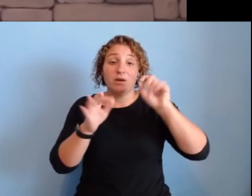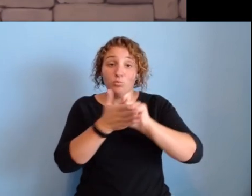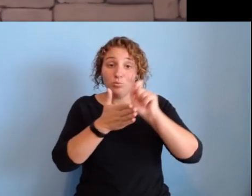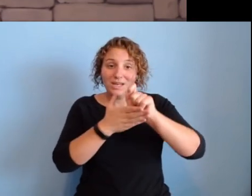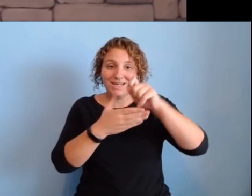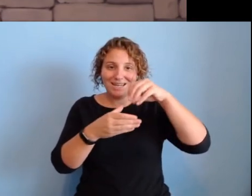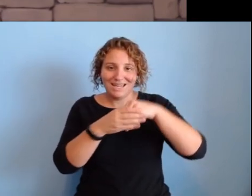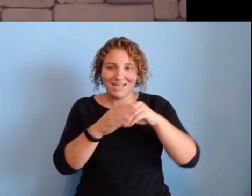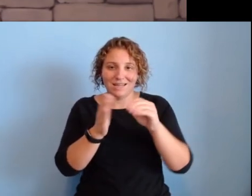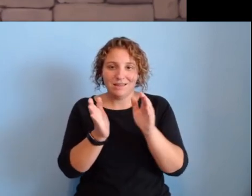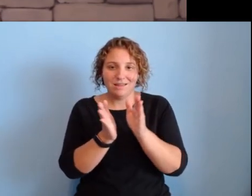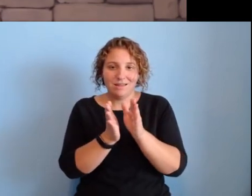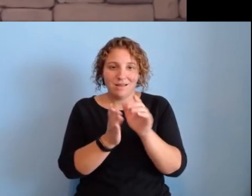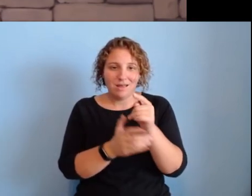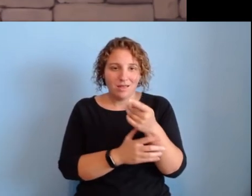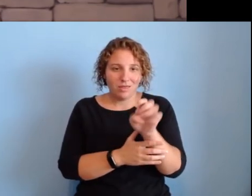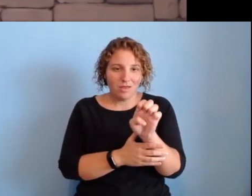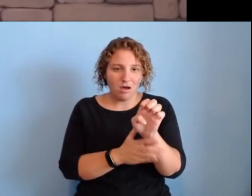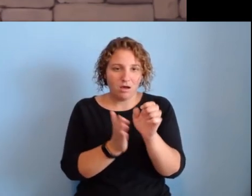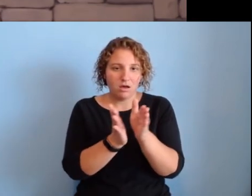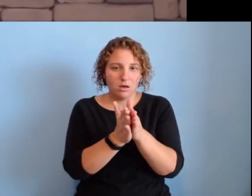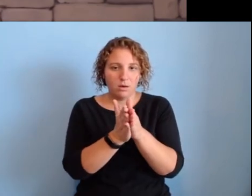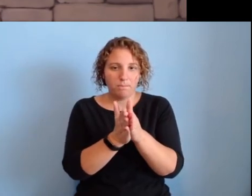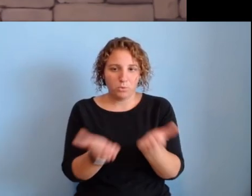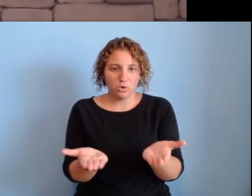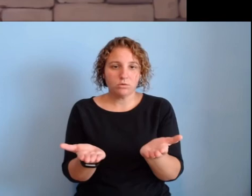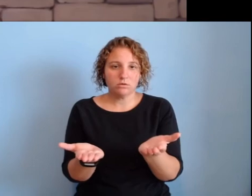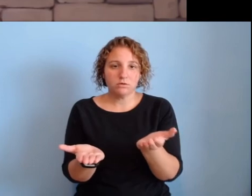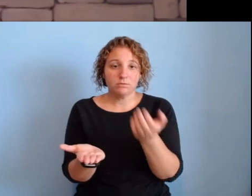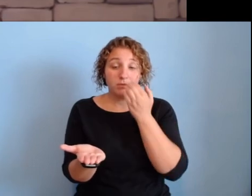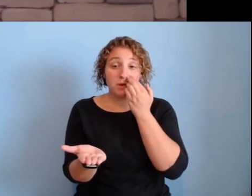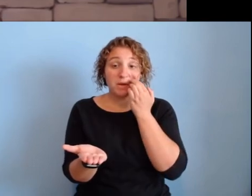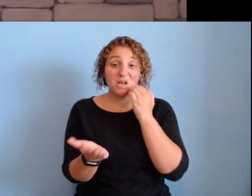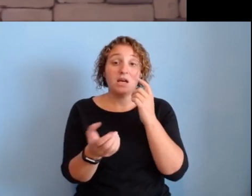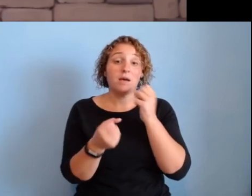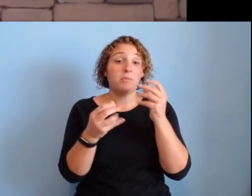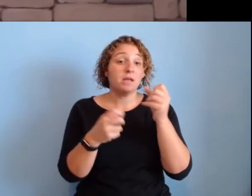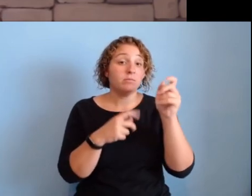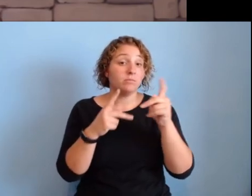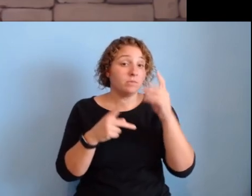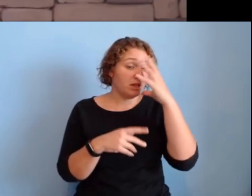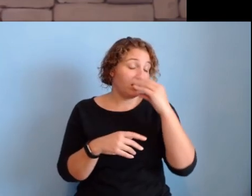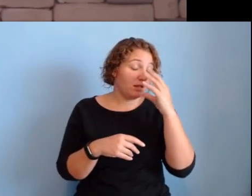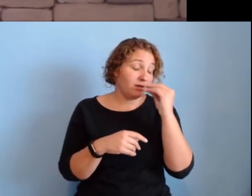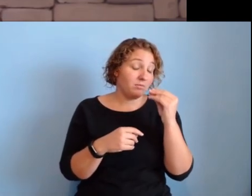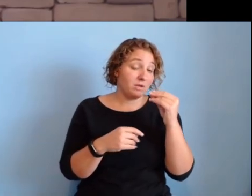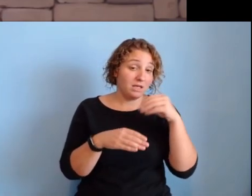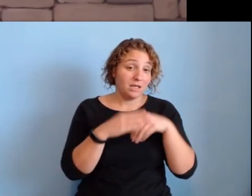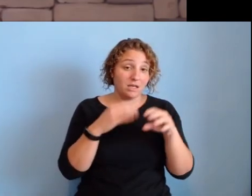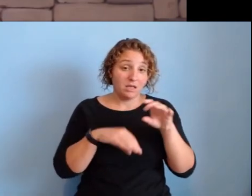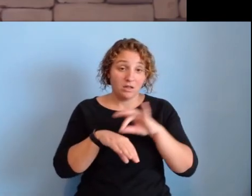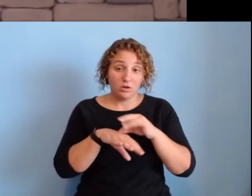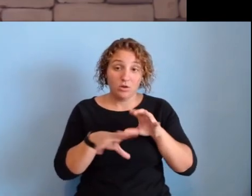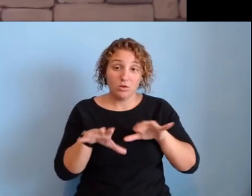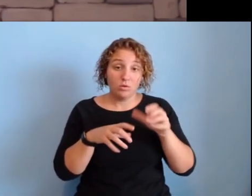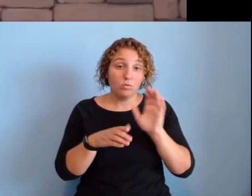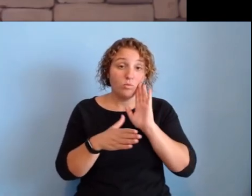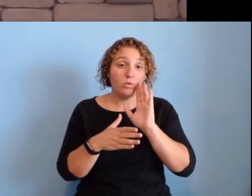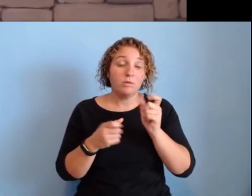in the book. And note the outcome of that. Many of them that sleep in the dust of the earth, verse 2, shall awake. There's a